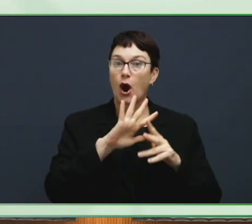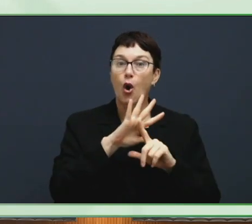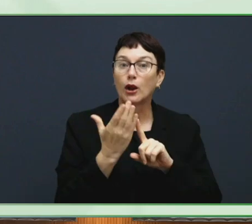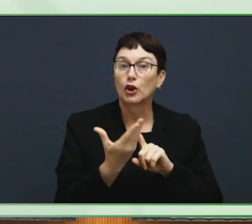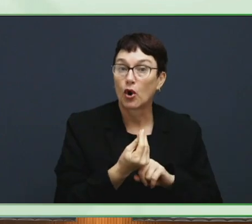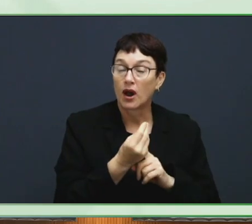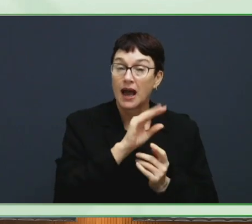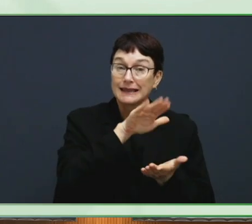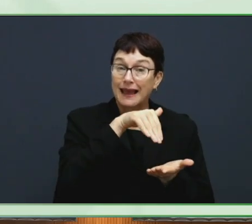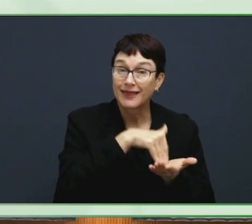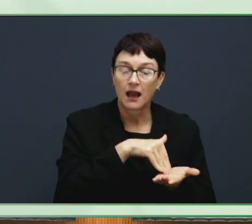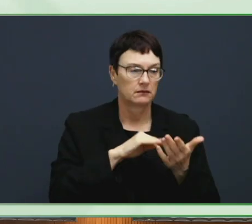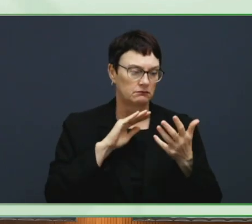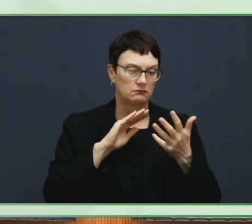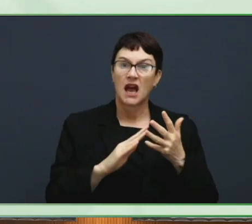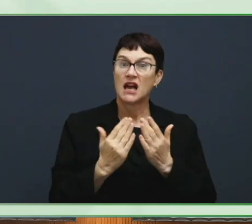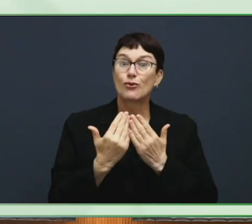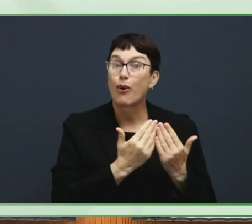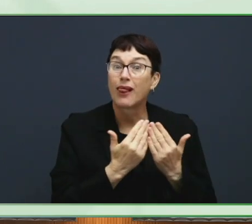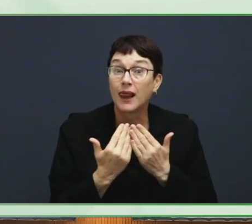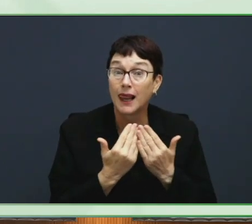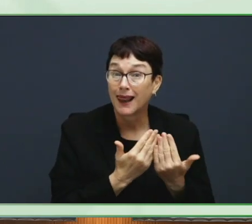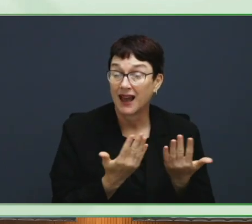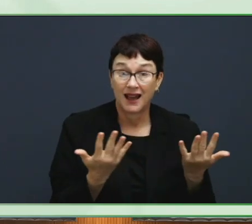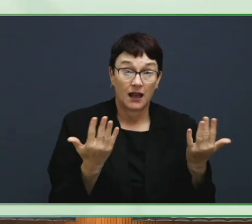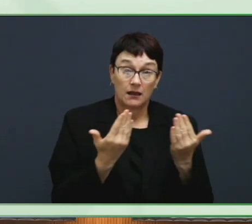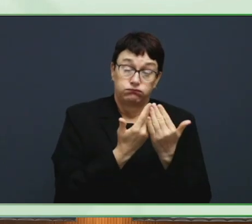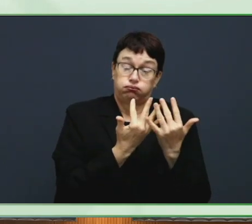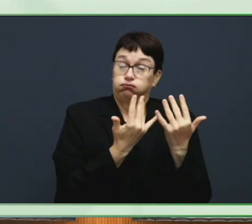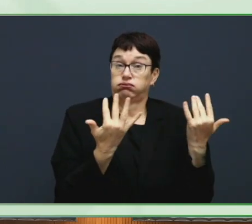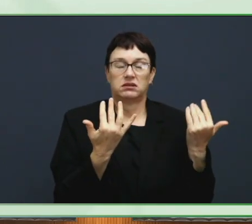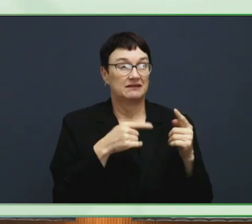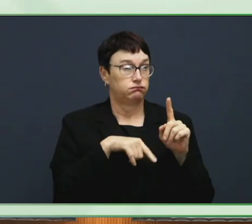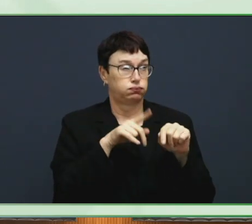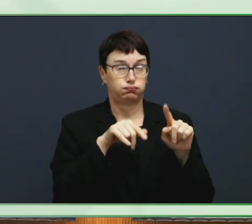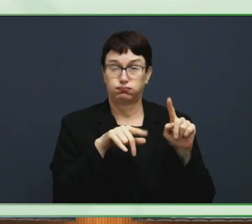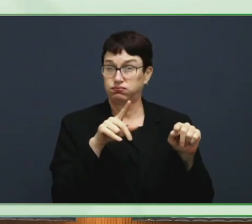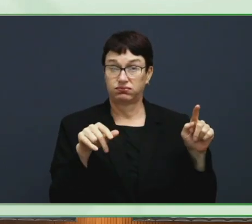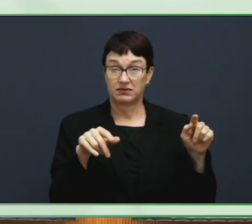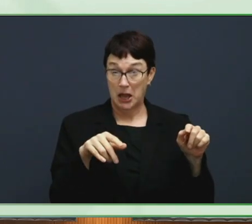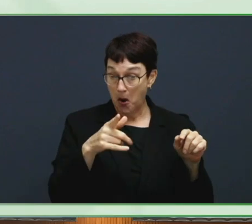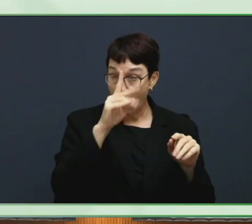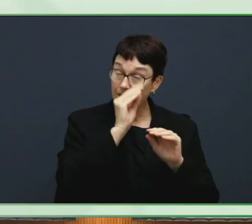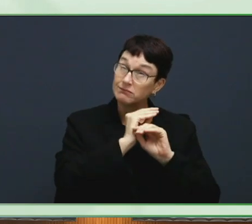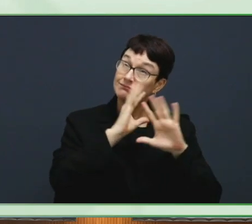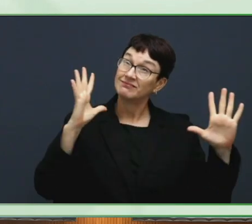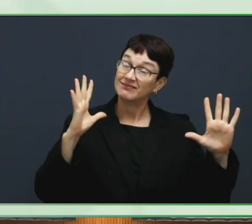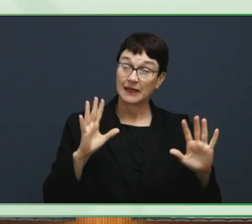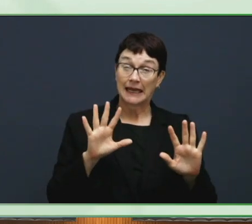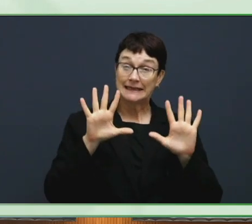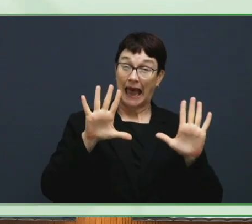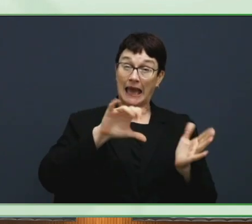you can think of variety of buildings, 10 cities damaged